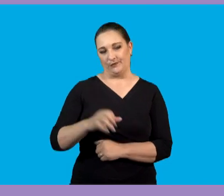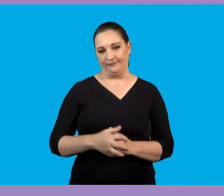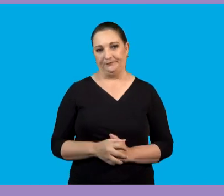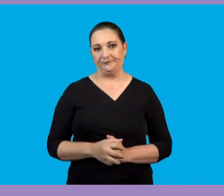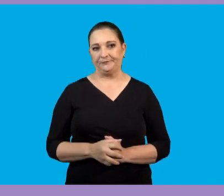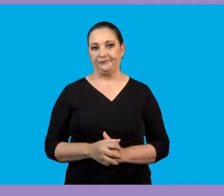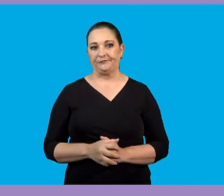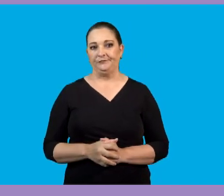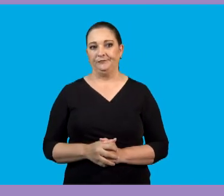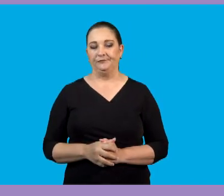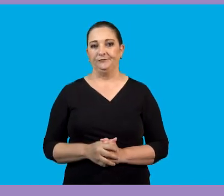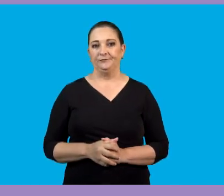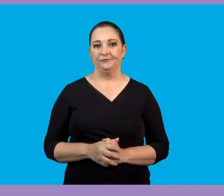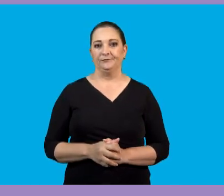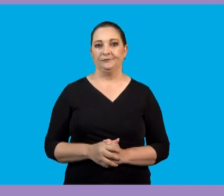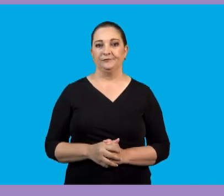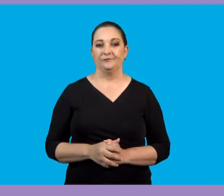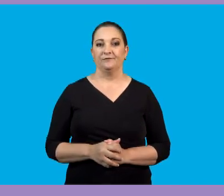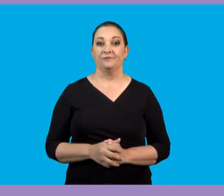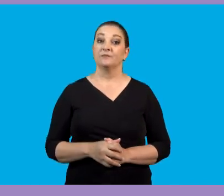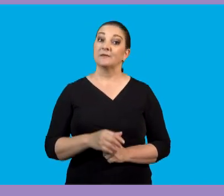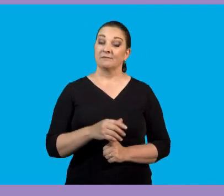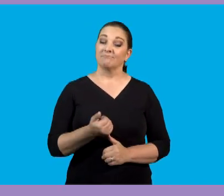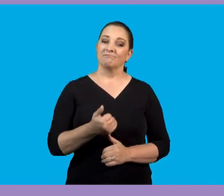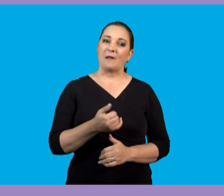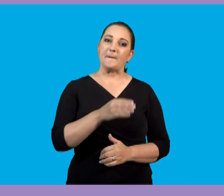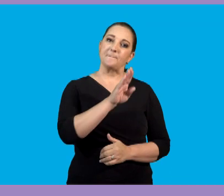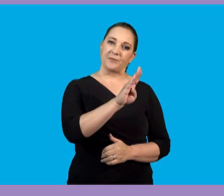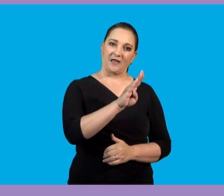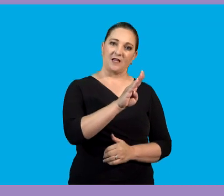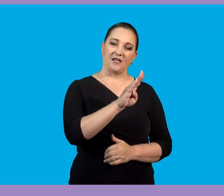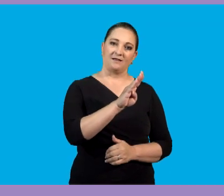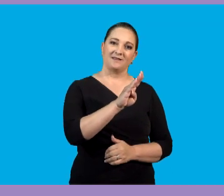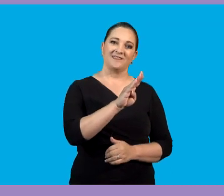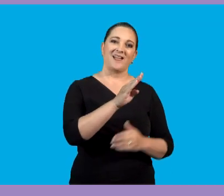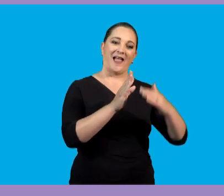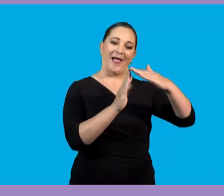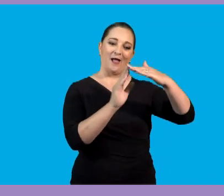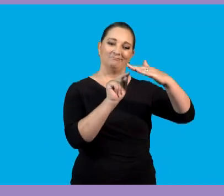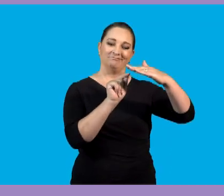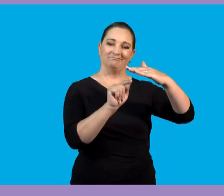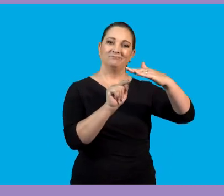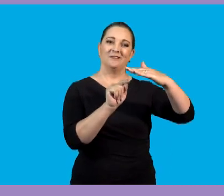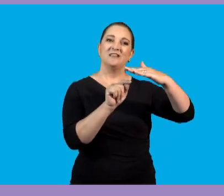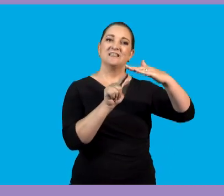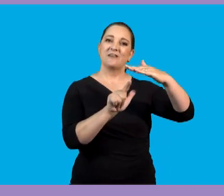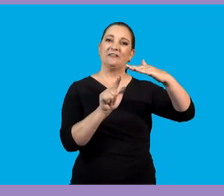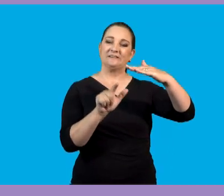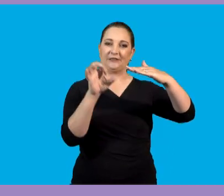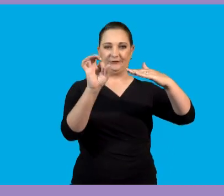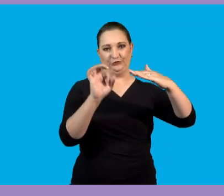77 degrees. And that is the value of that angle B. That